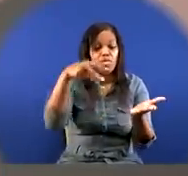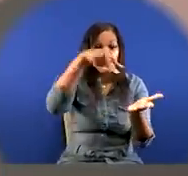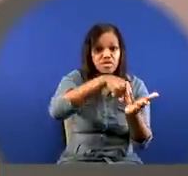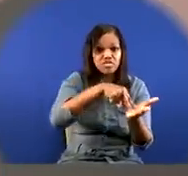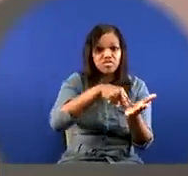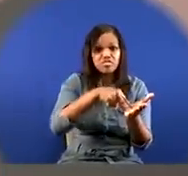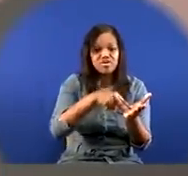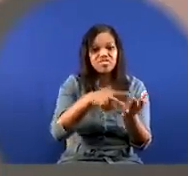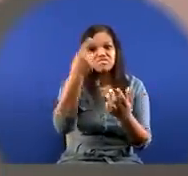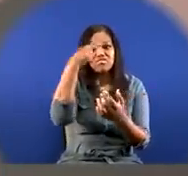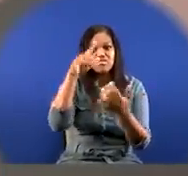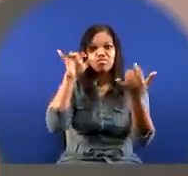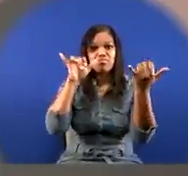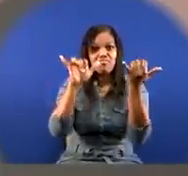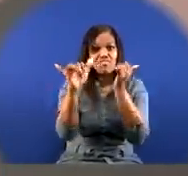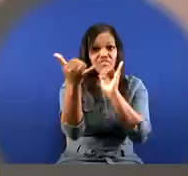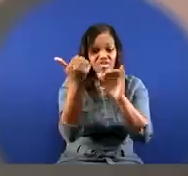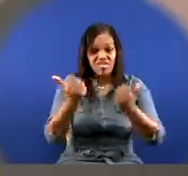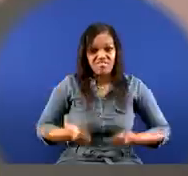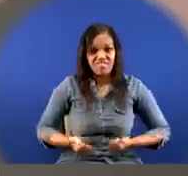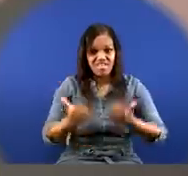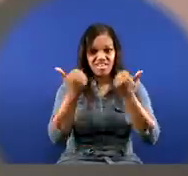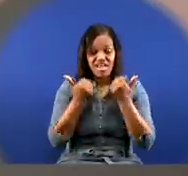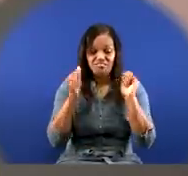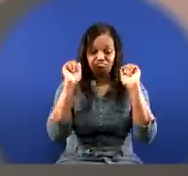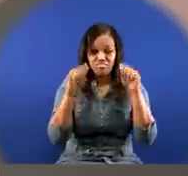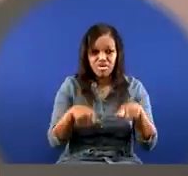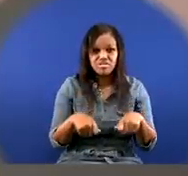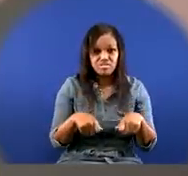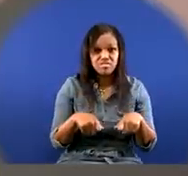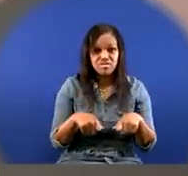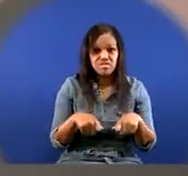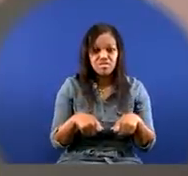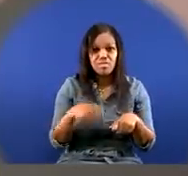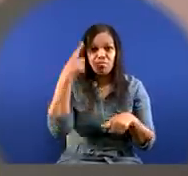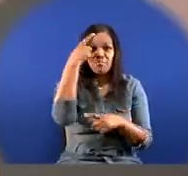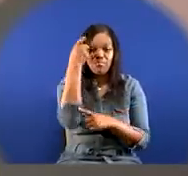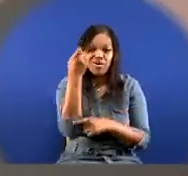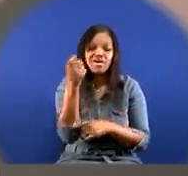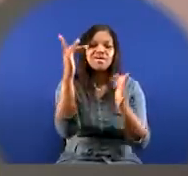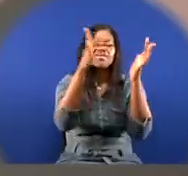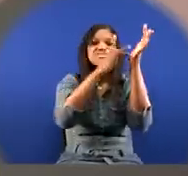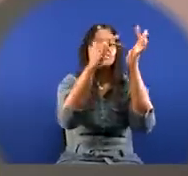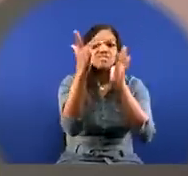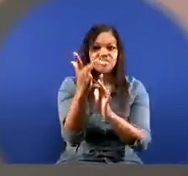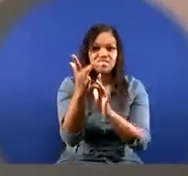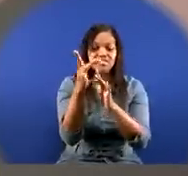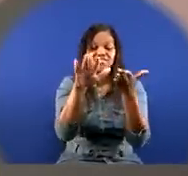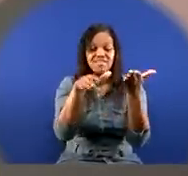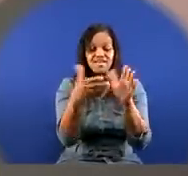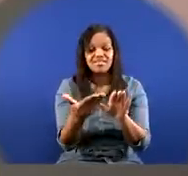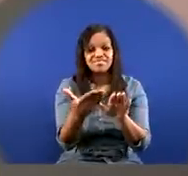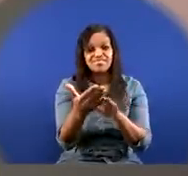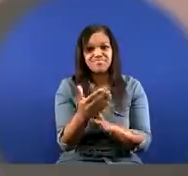to eternal life is possible because Jesus